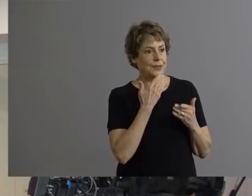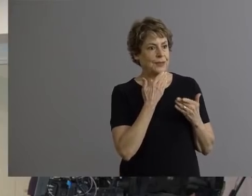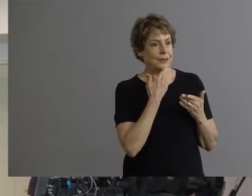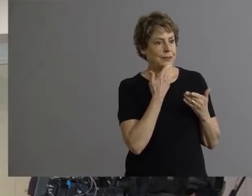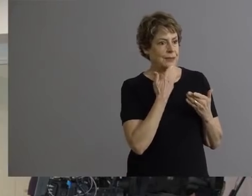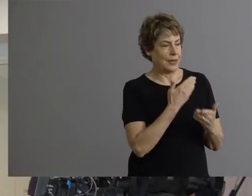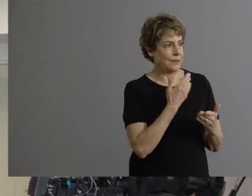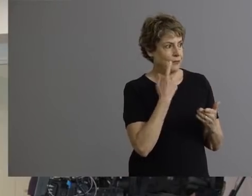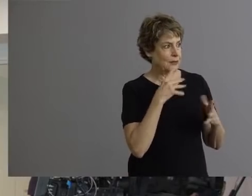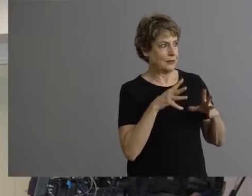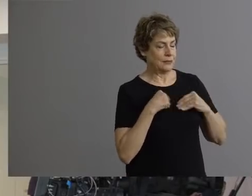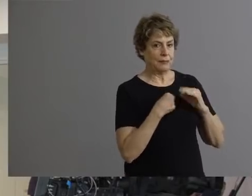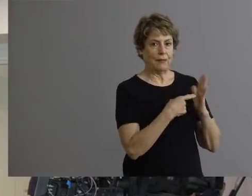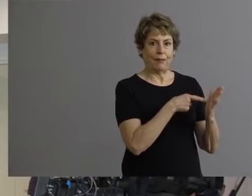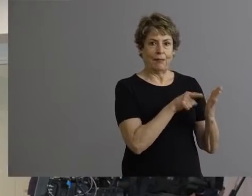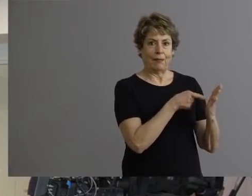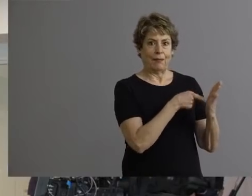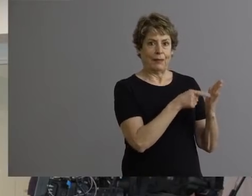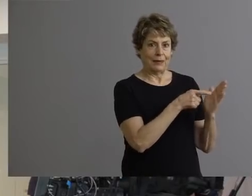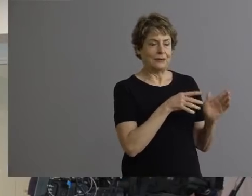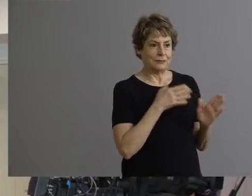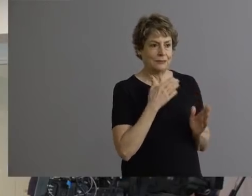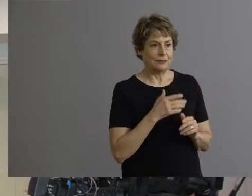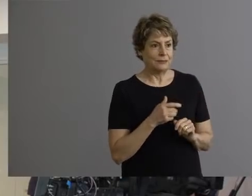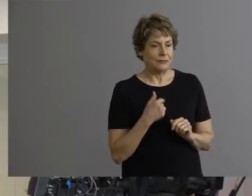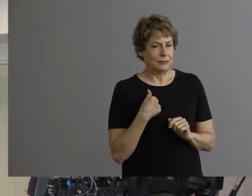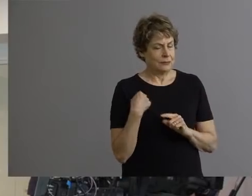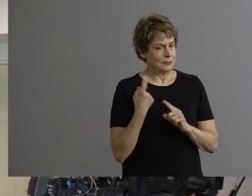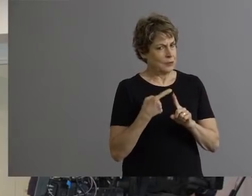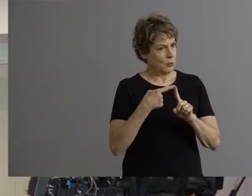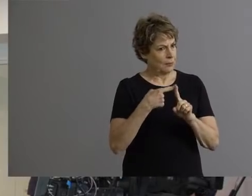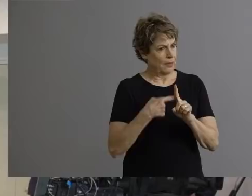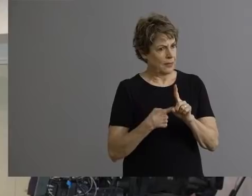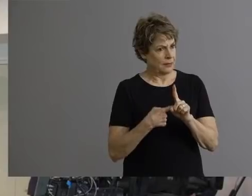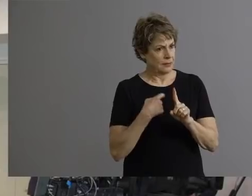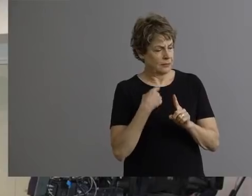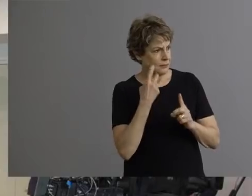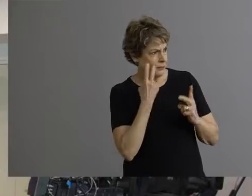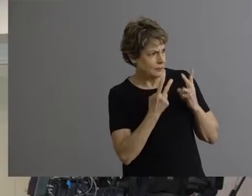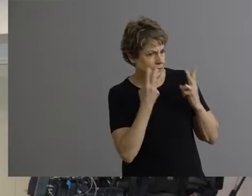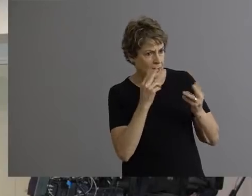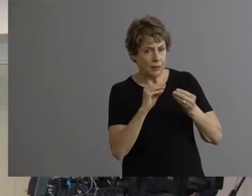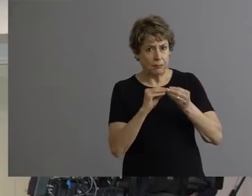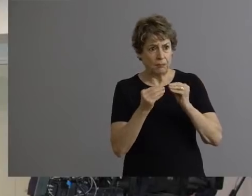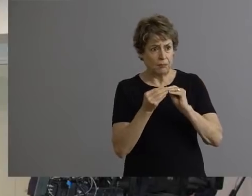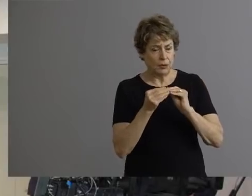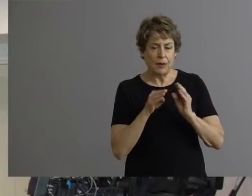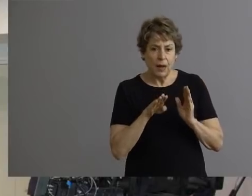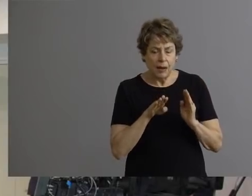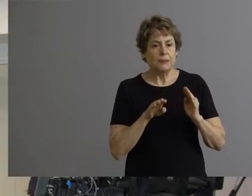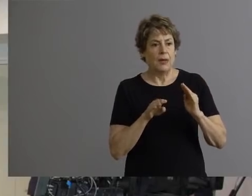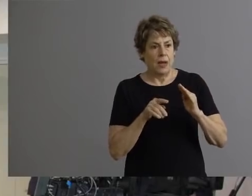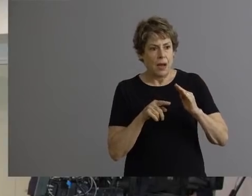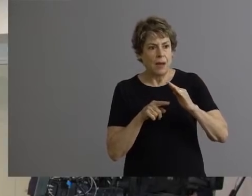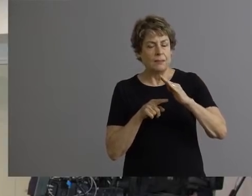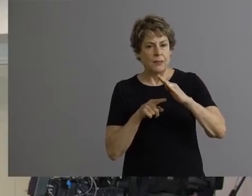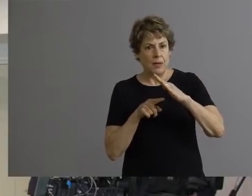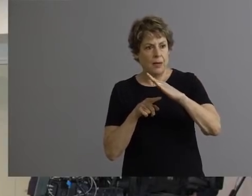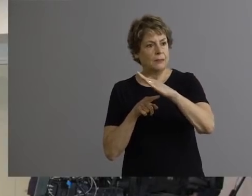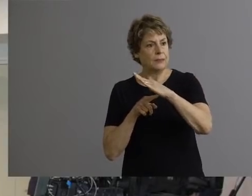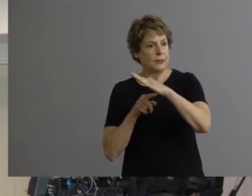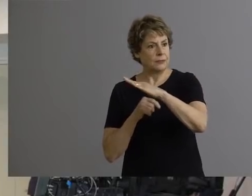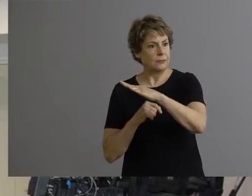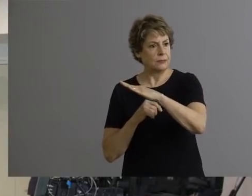said, we've watched for the last month this exponential rise in Arizona's cases. The whole United States of America is watching